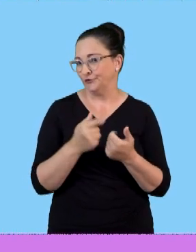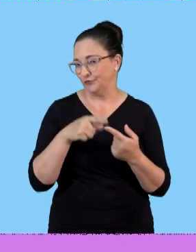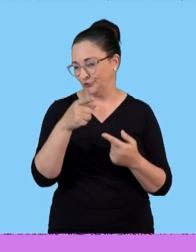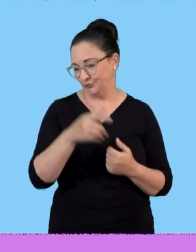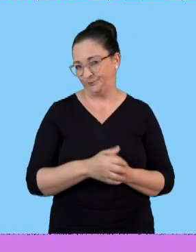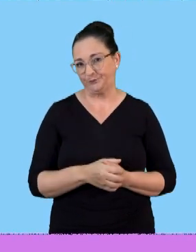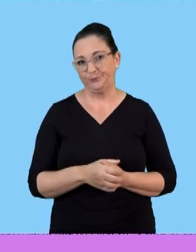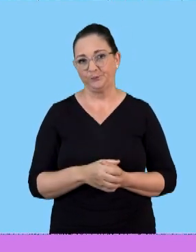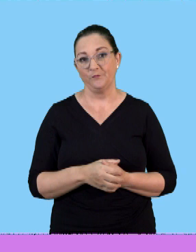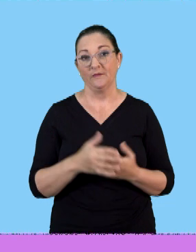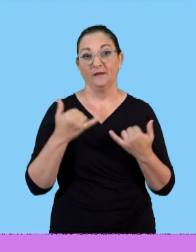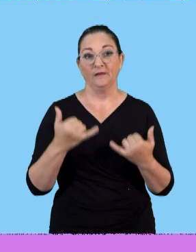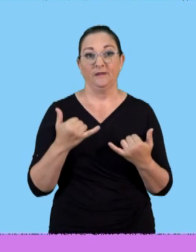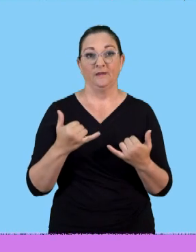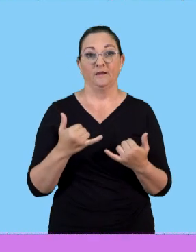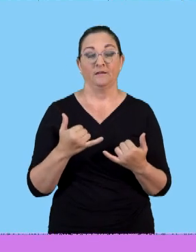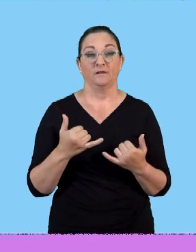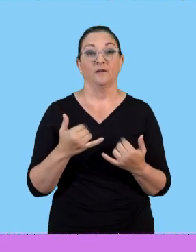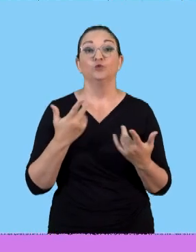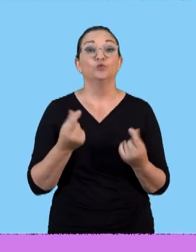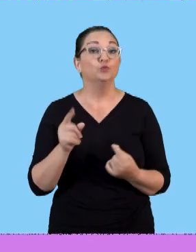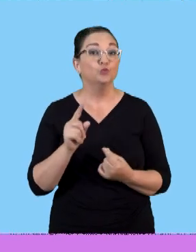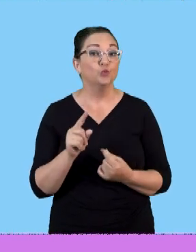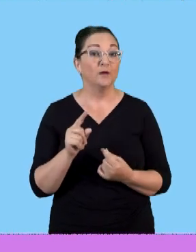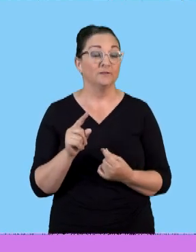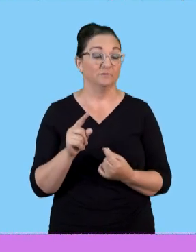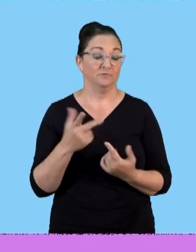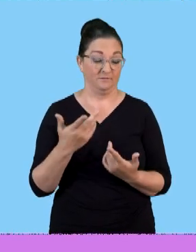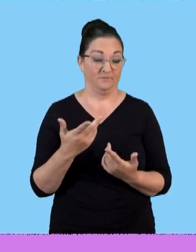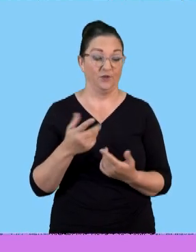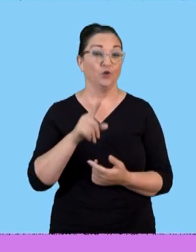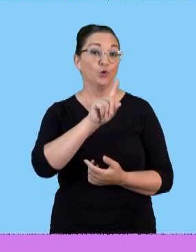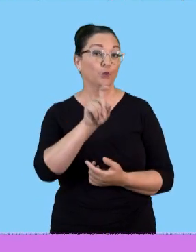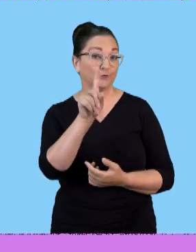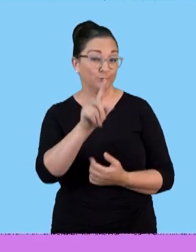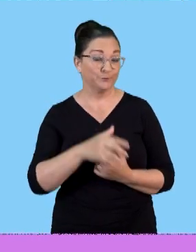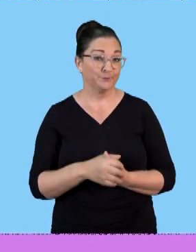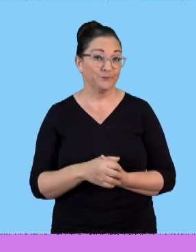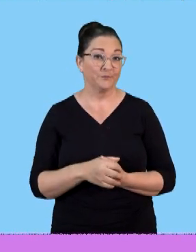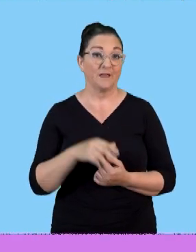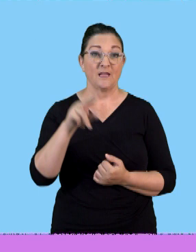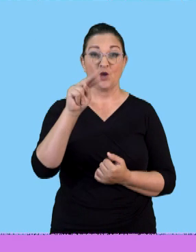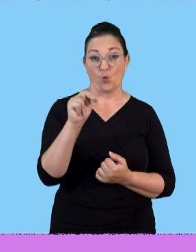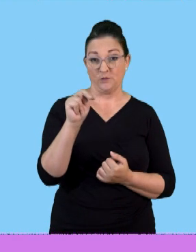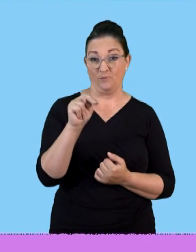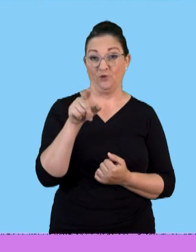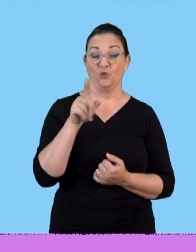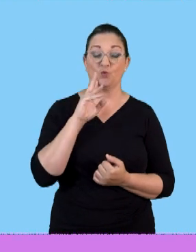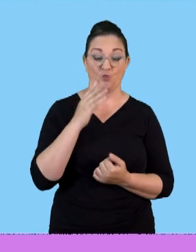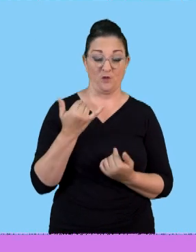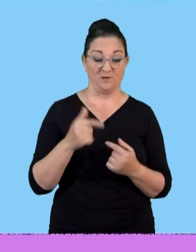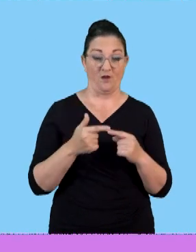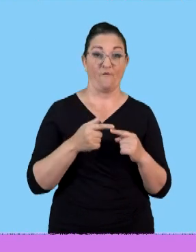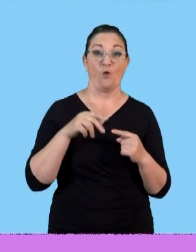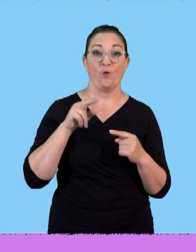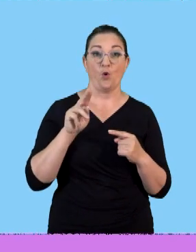leave you with a challenge, right? So for this week, I would like you to do the following, right? Now, here's the question. It says,